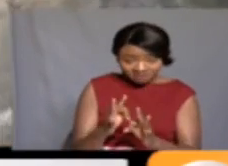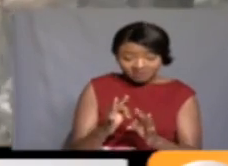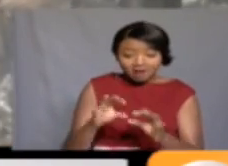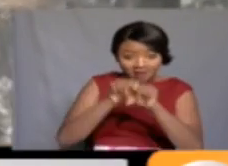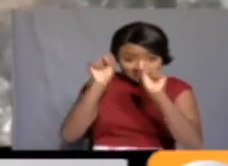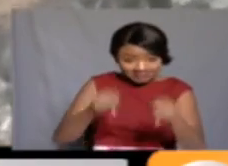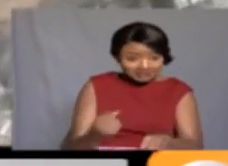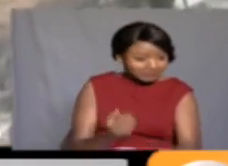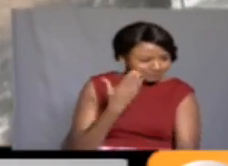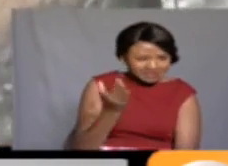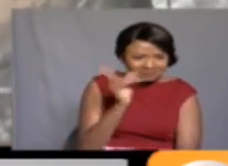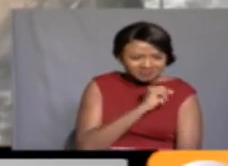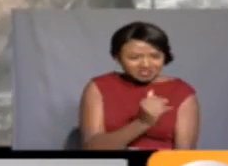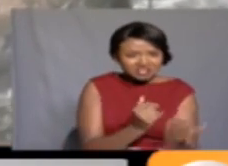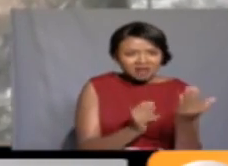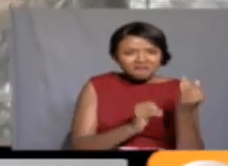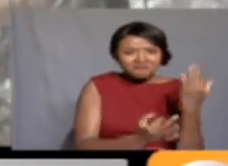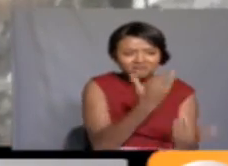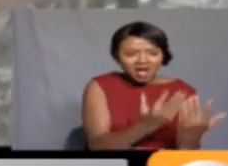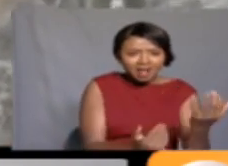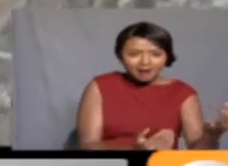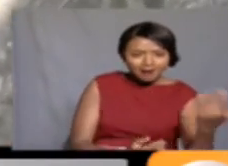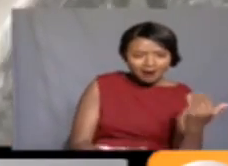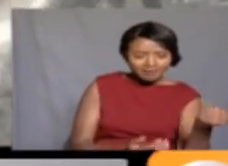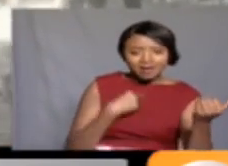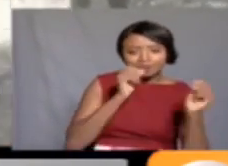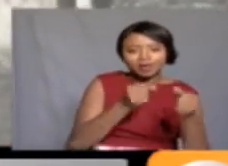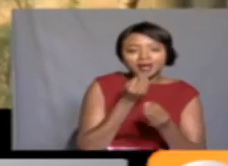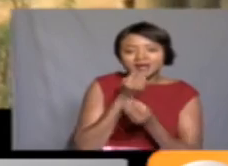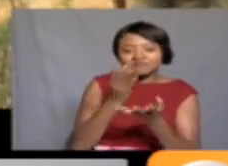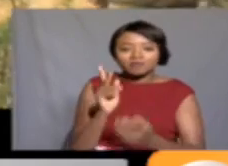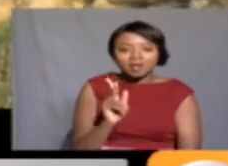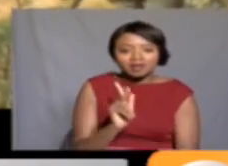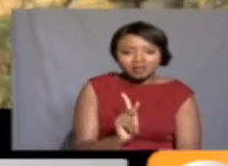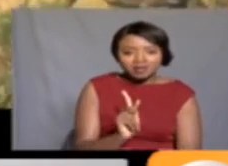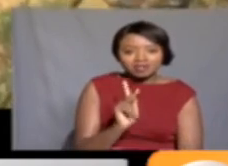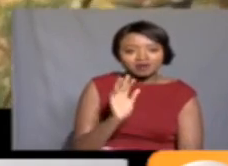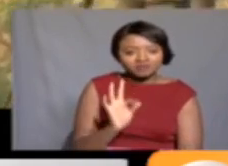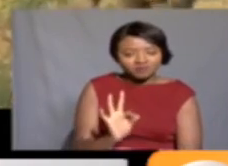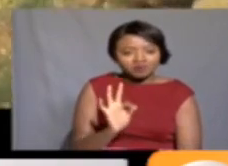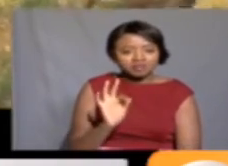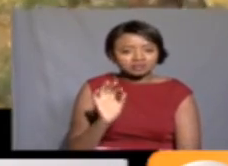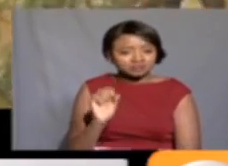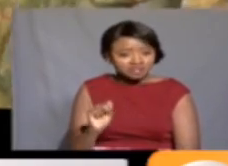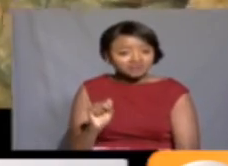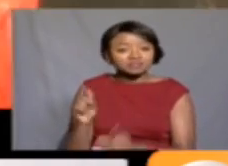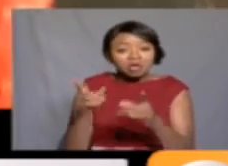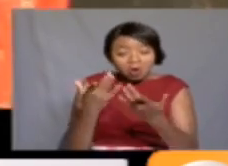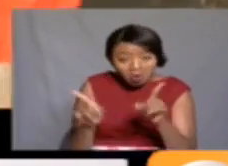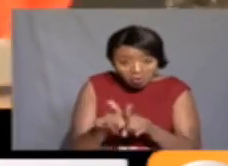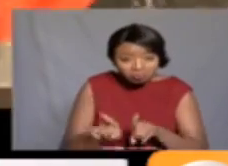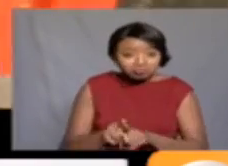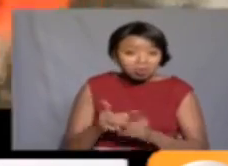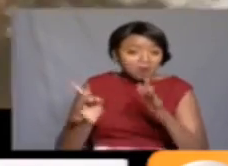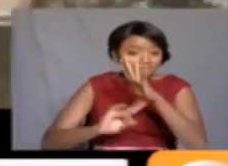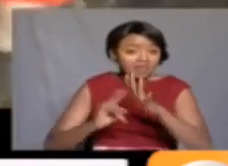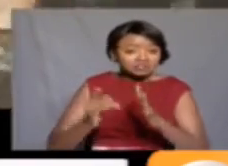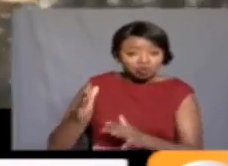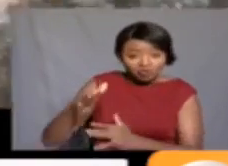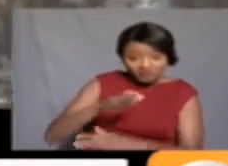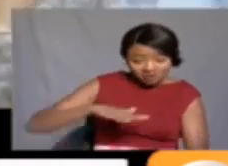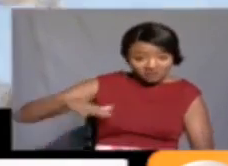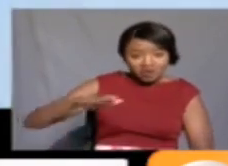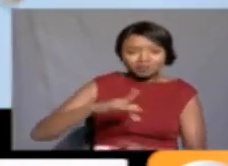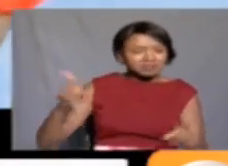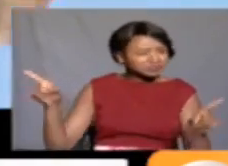fires, then we can inform maybe the Kenya Forest Service or maybe the Ministry of Environment about the same. And then if they're